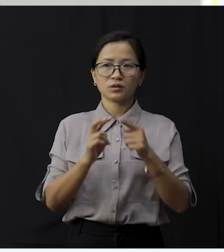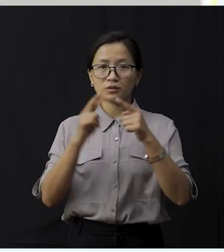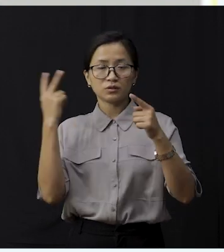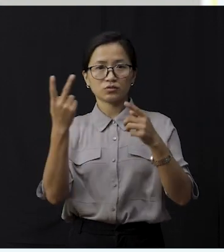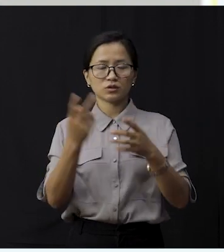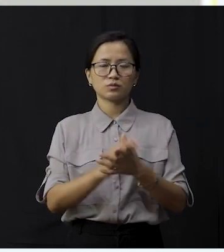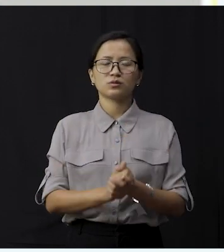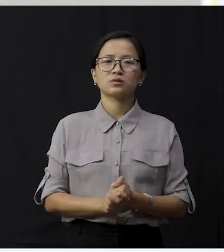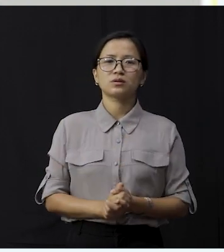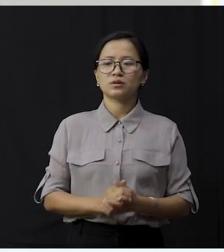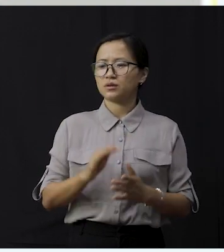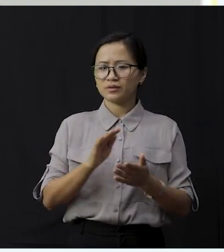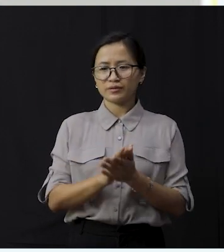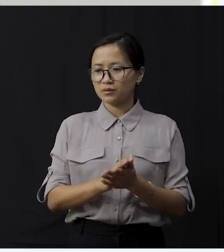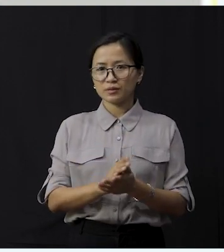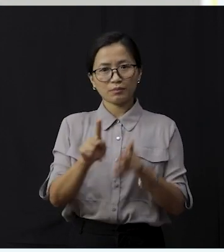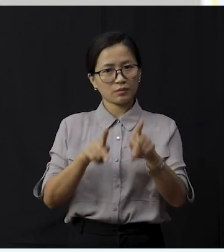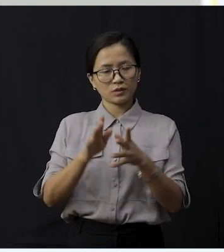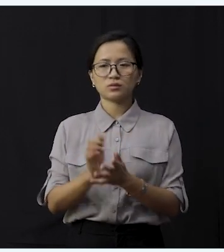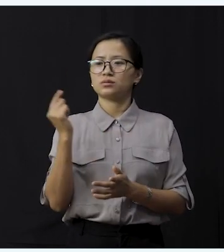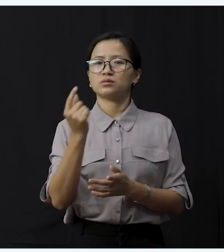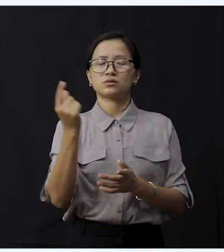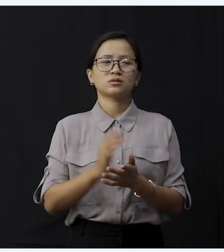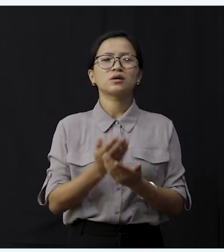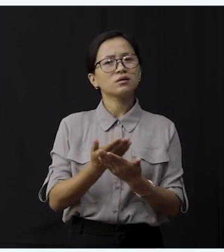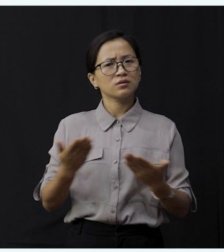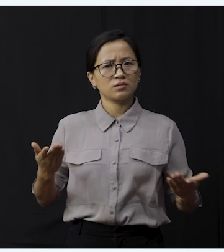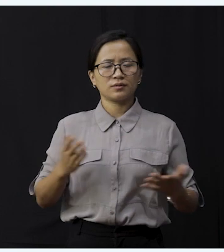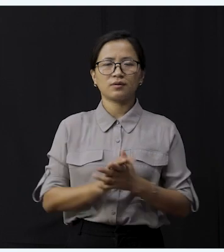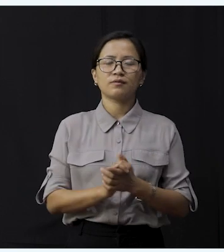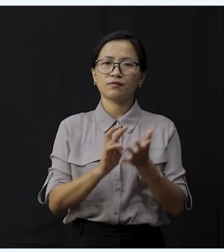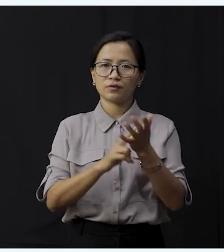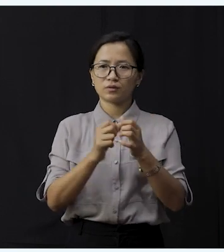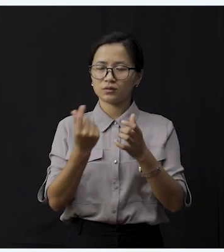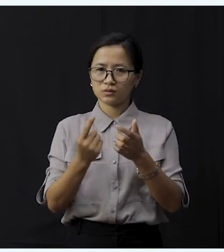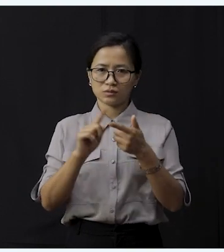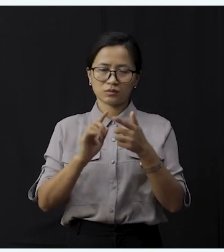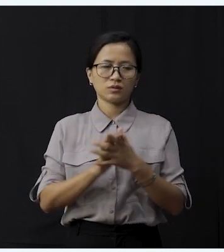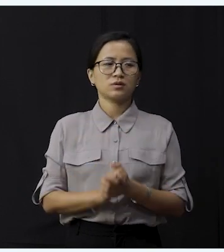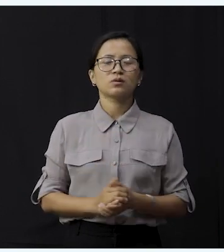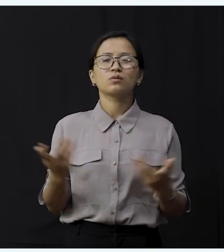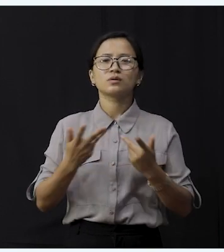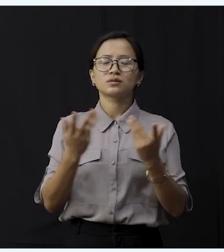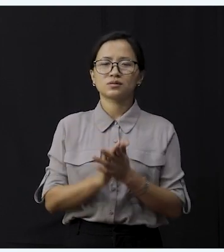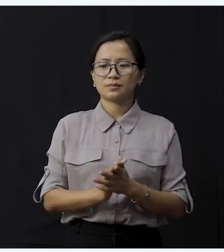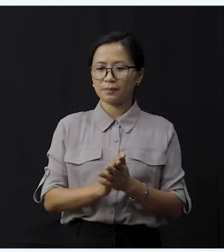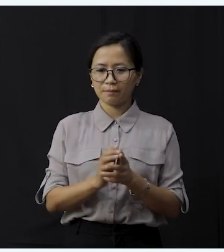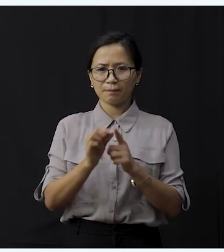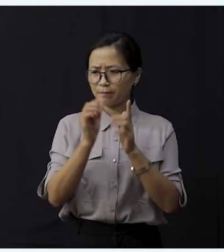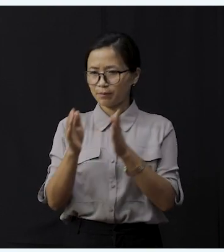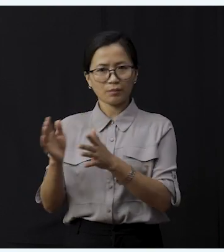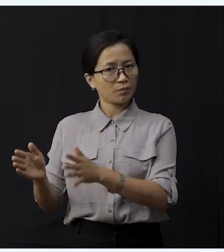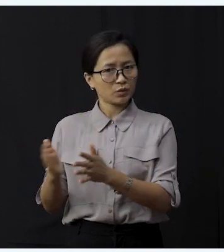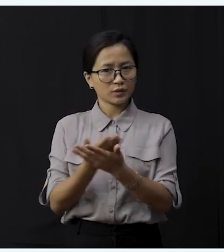that we used. Yes or no? And these things has a value. So students, what is property is that a